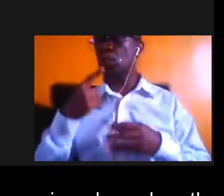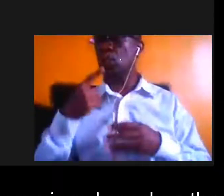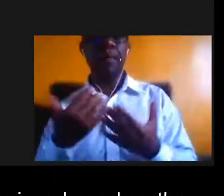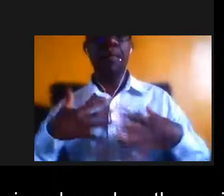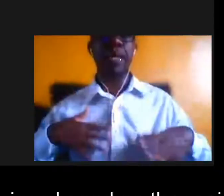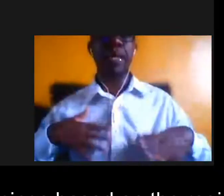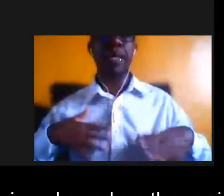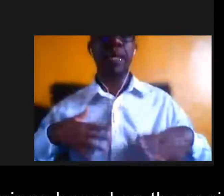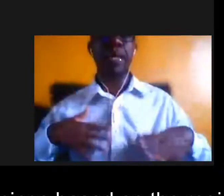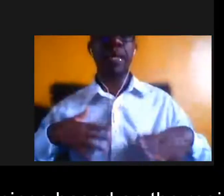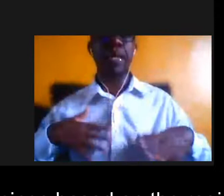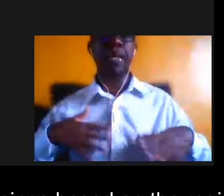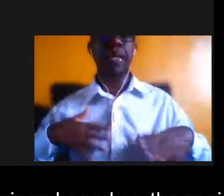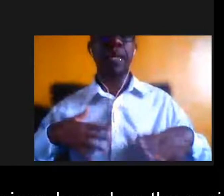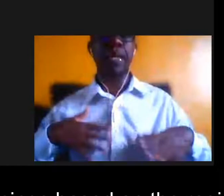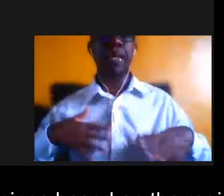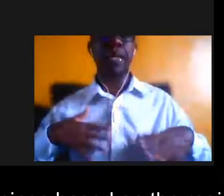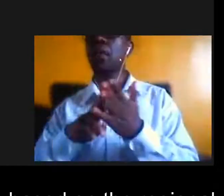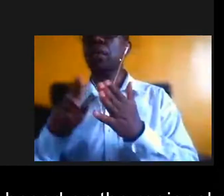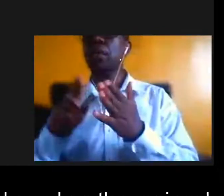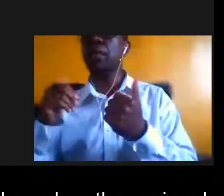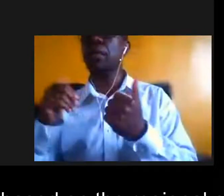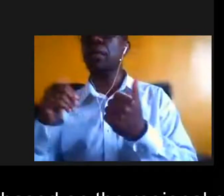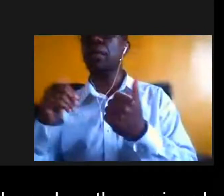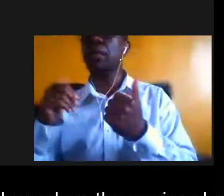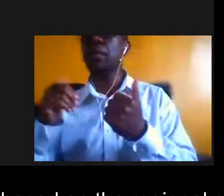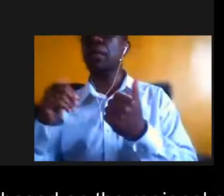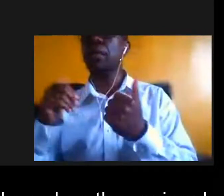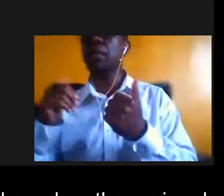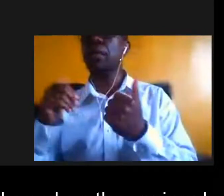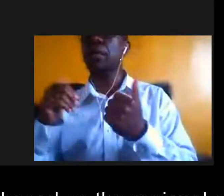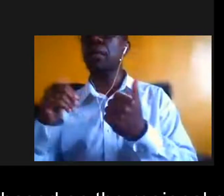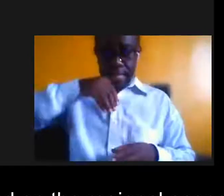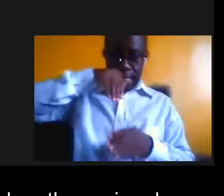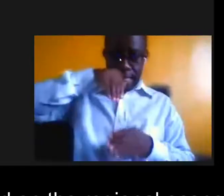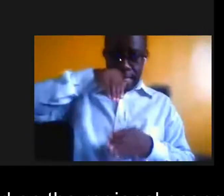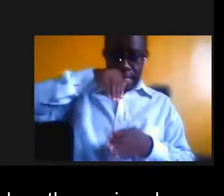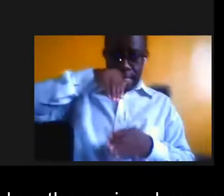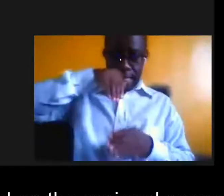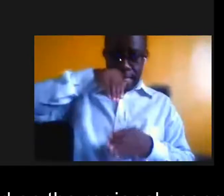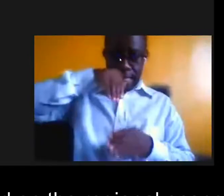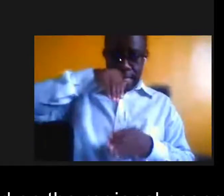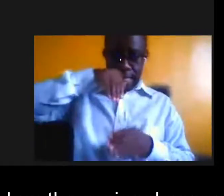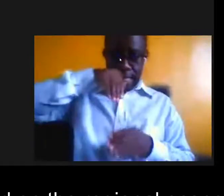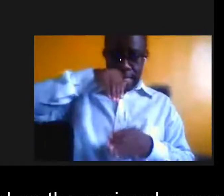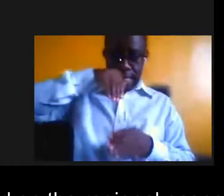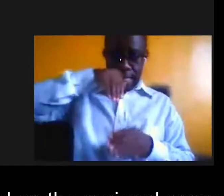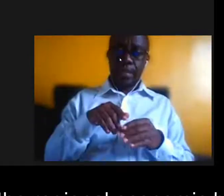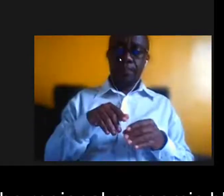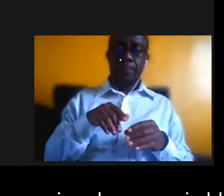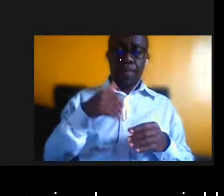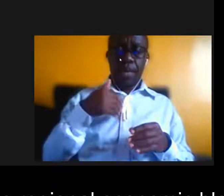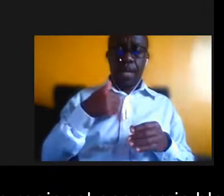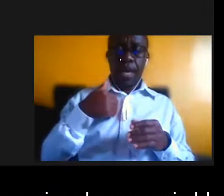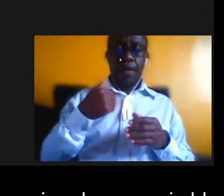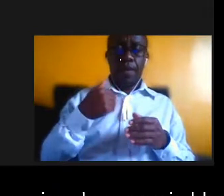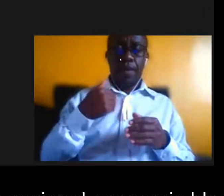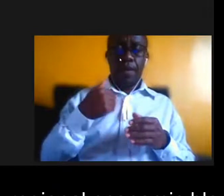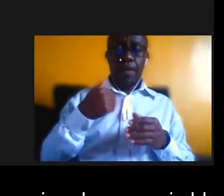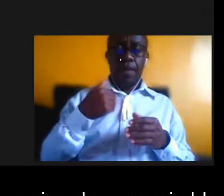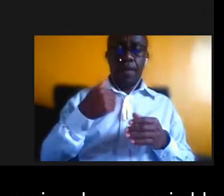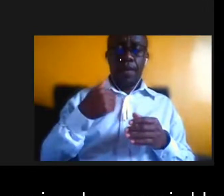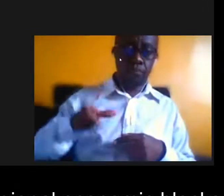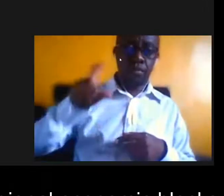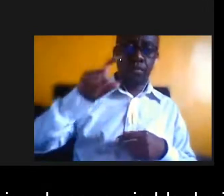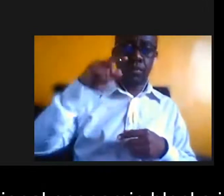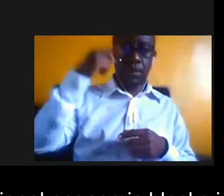reduced, or we have not had any reported. But in terms of internal trafficking, we have seen that there has been an increase in number of